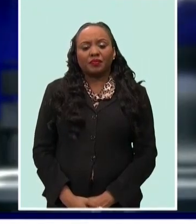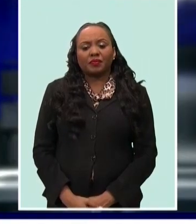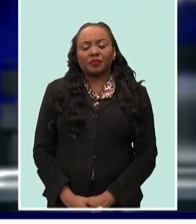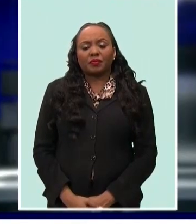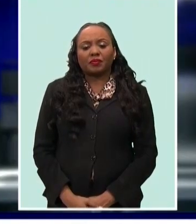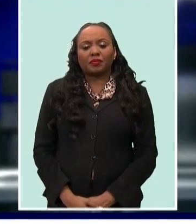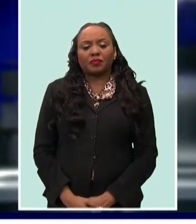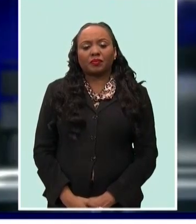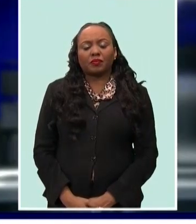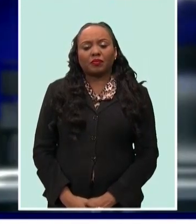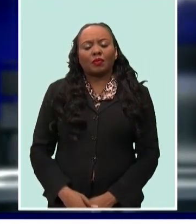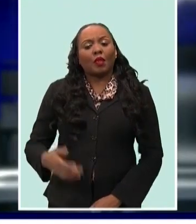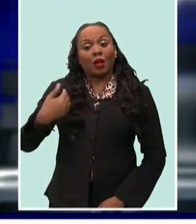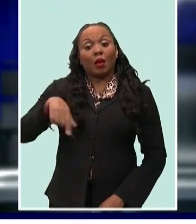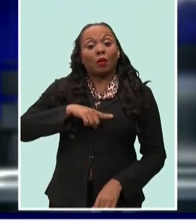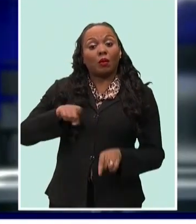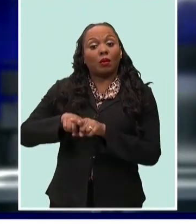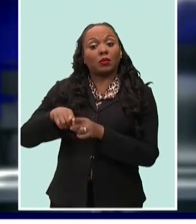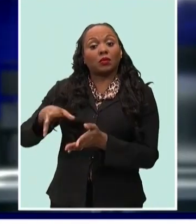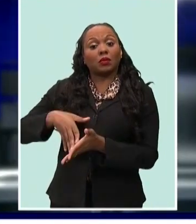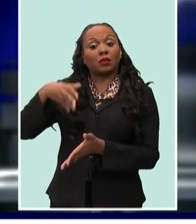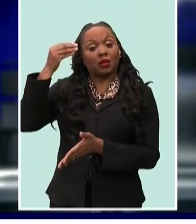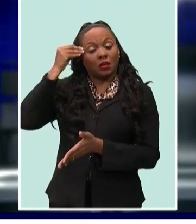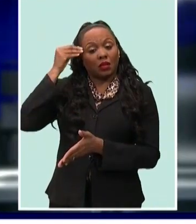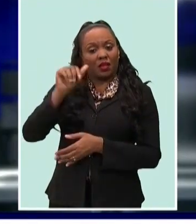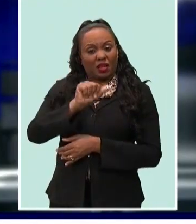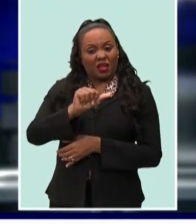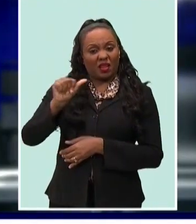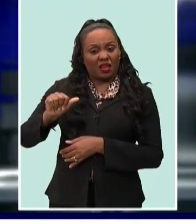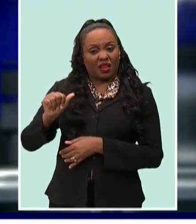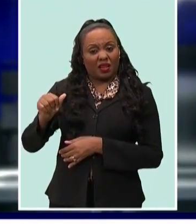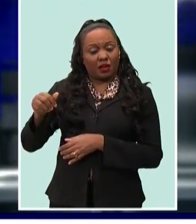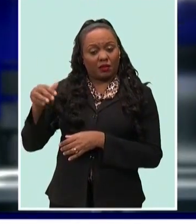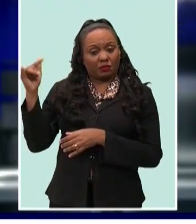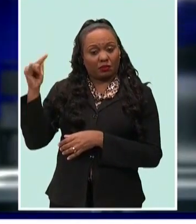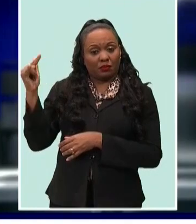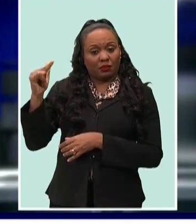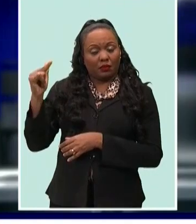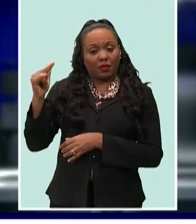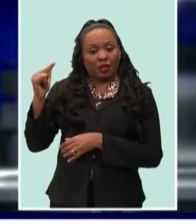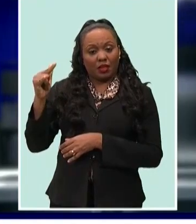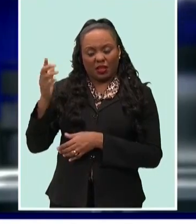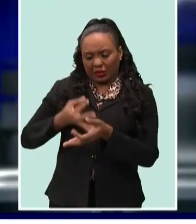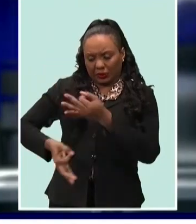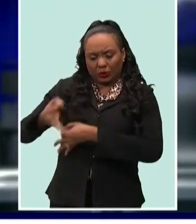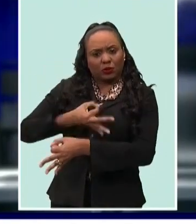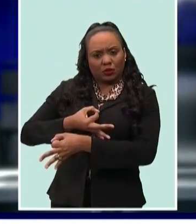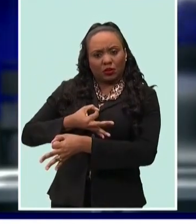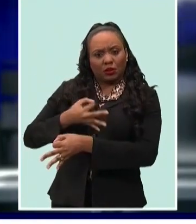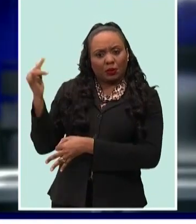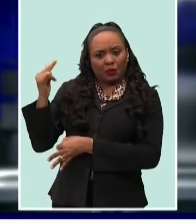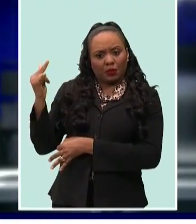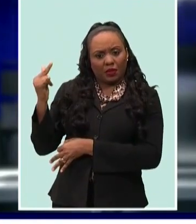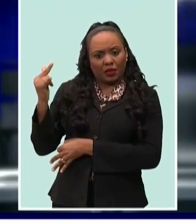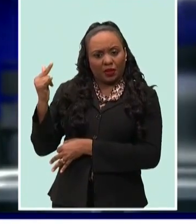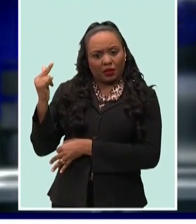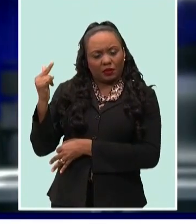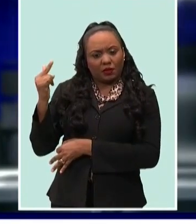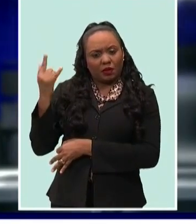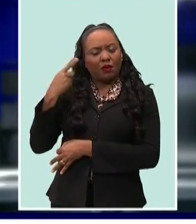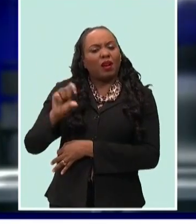that, however, we learned that the American Airlines quickly switched out those specific aircraft for a variant of the